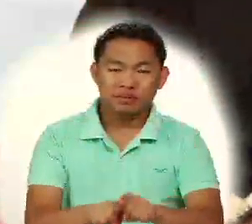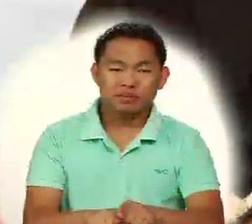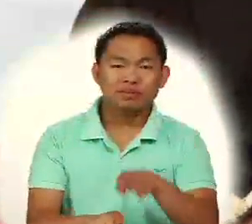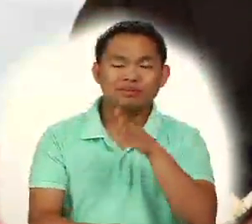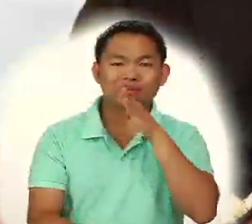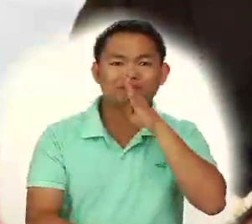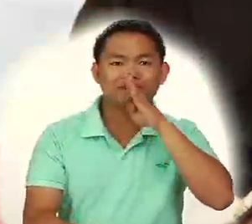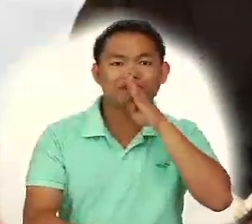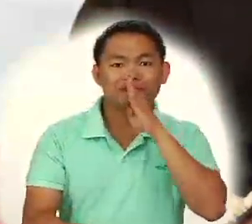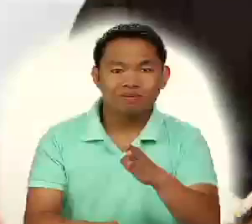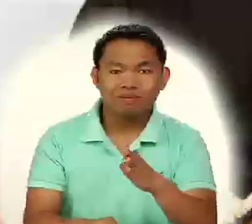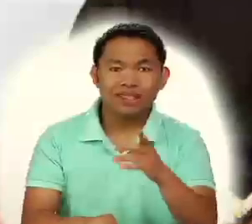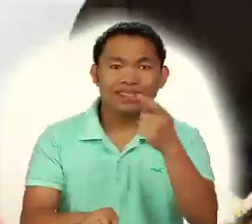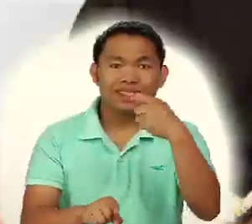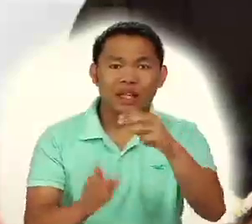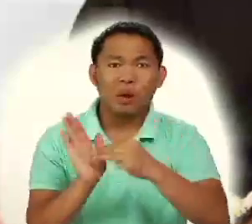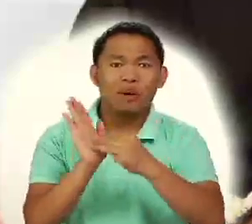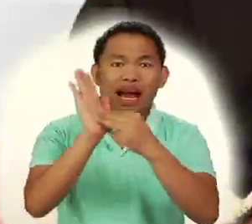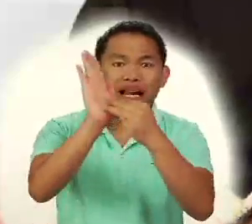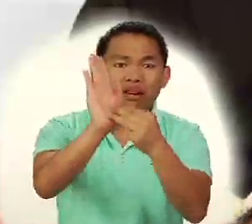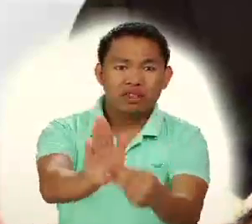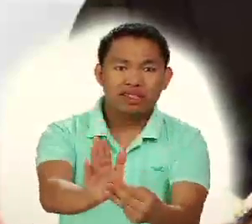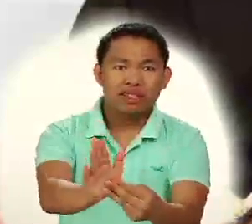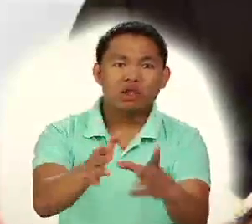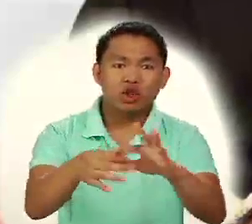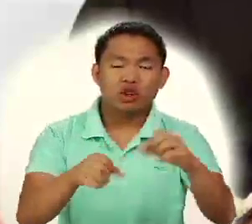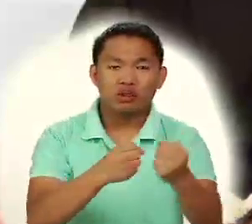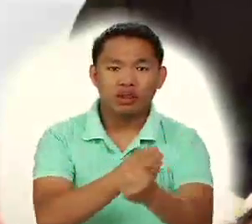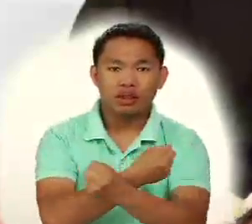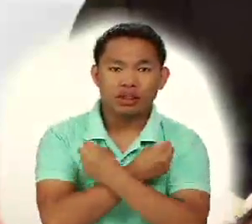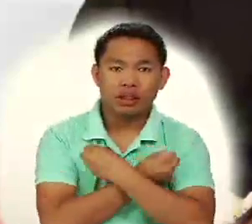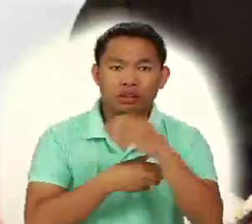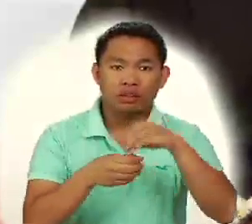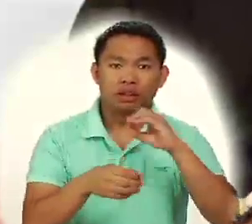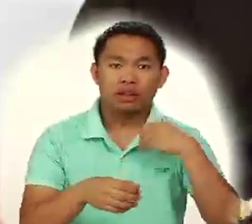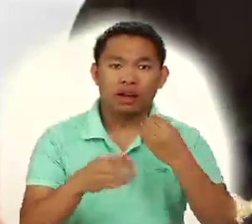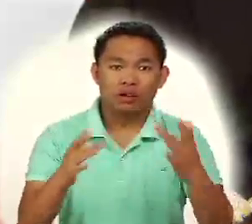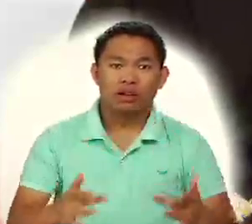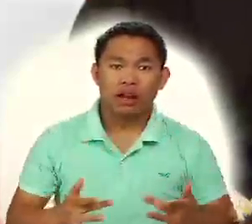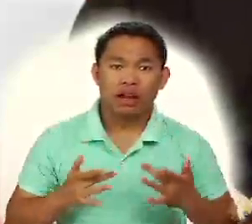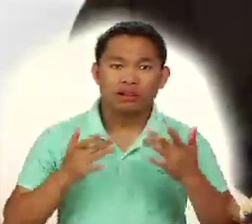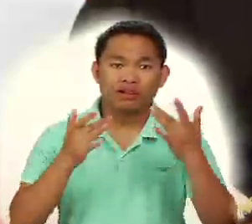sisters, be the manifestation of love in our world.